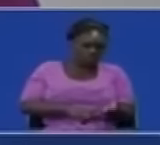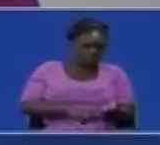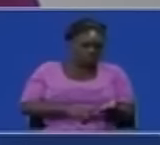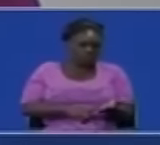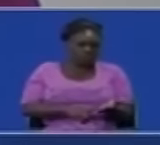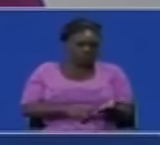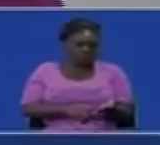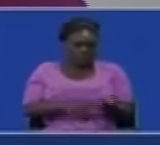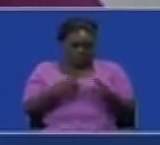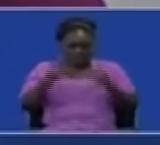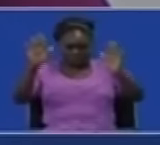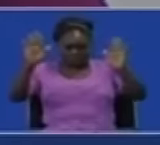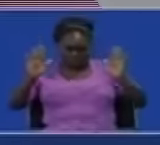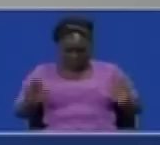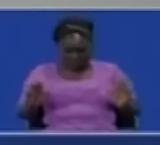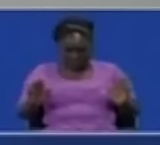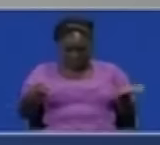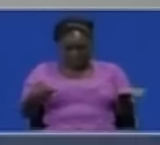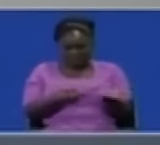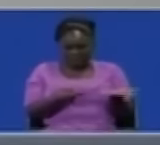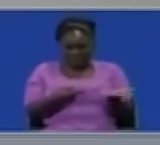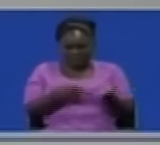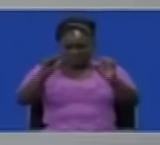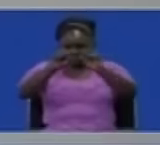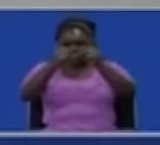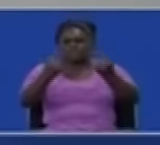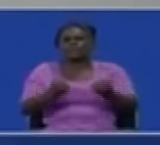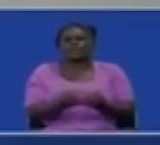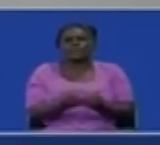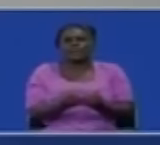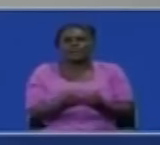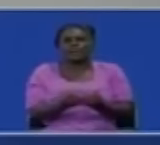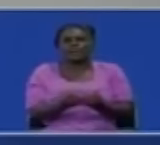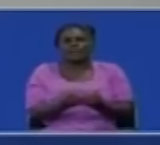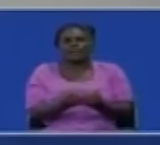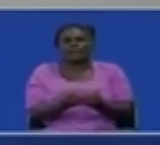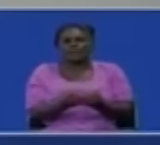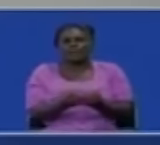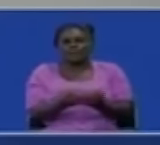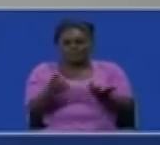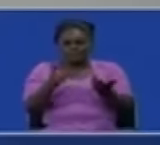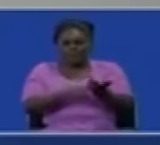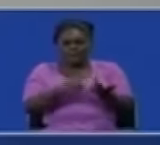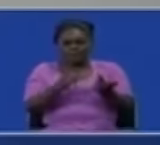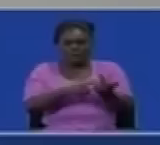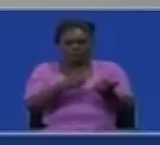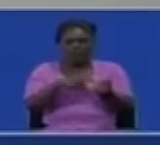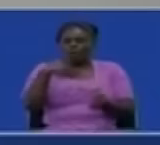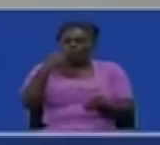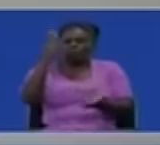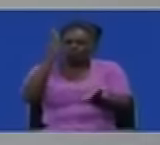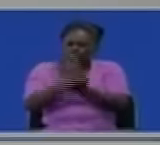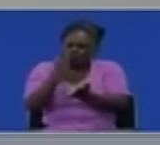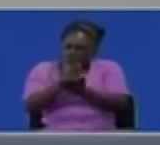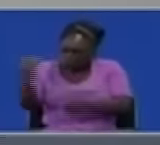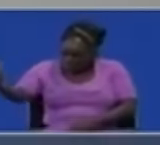But the key thing with that electronic system is that it keeps a tally of who actually